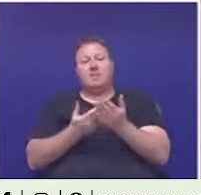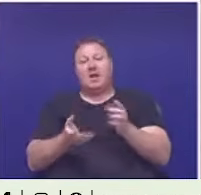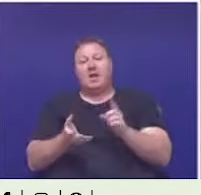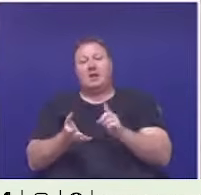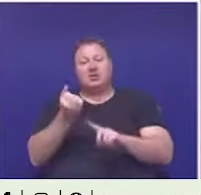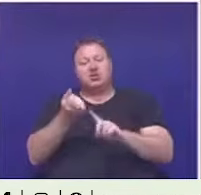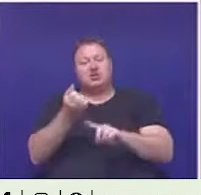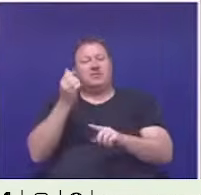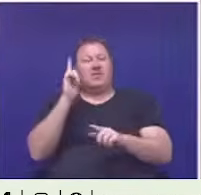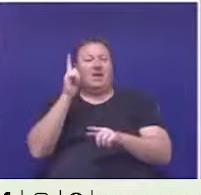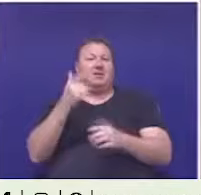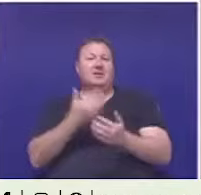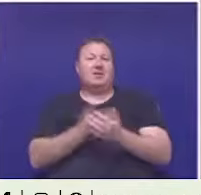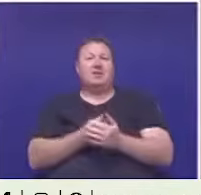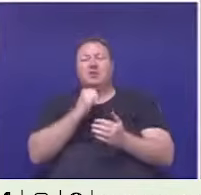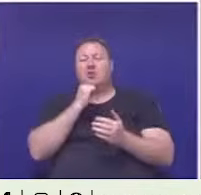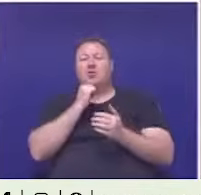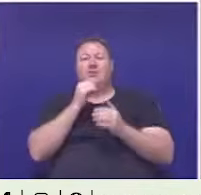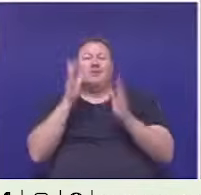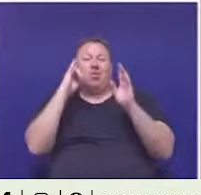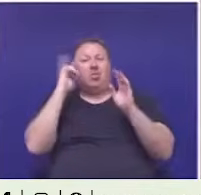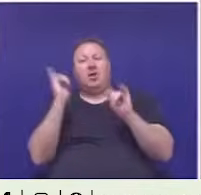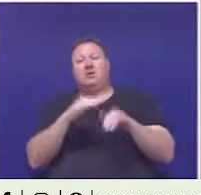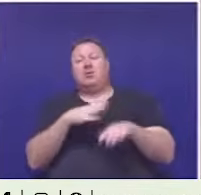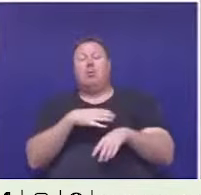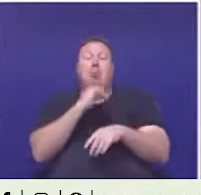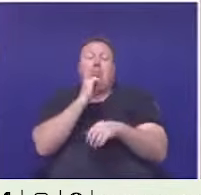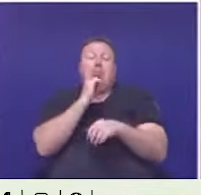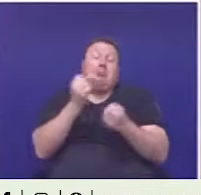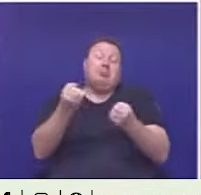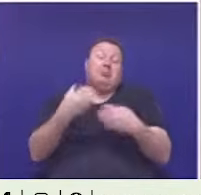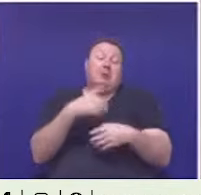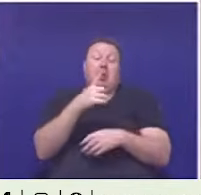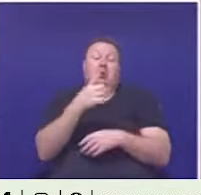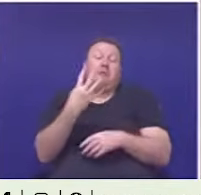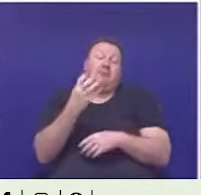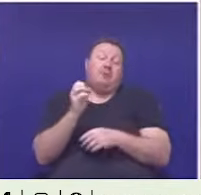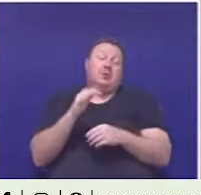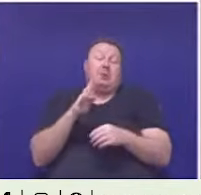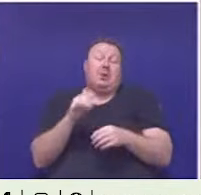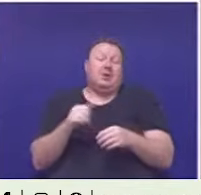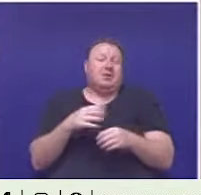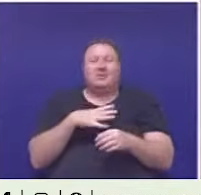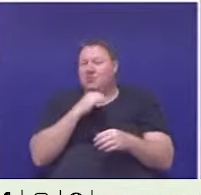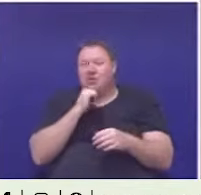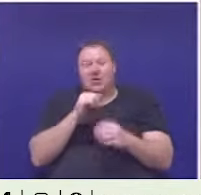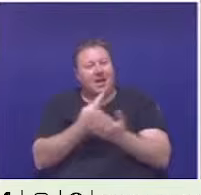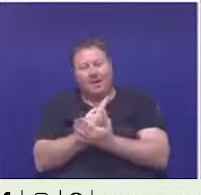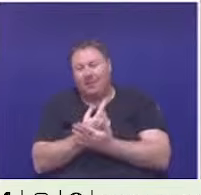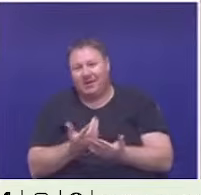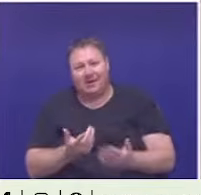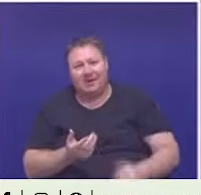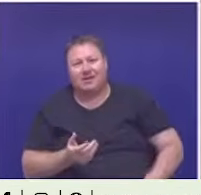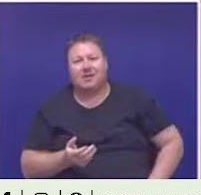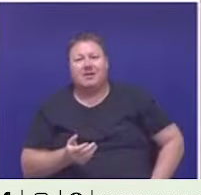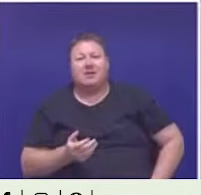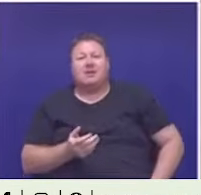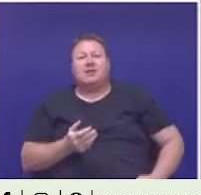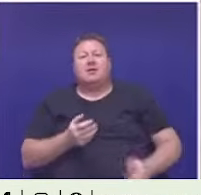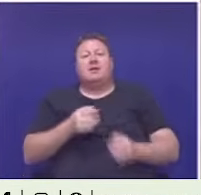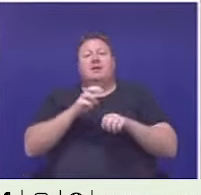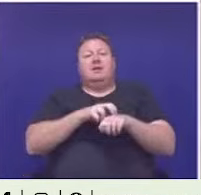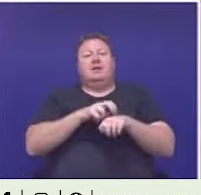But we can't simply fold our hands and say, oh, they didn't give us 140 billion. It's not going to come. We've got to make sure that as a sector,